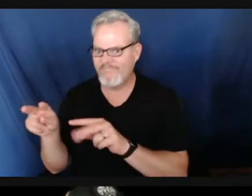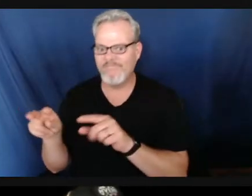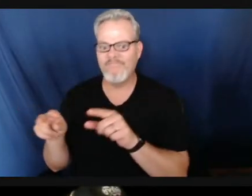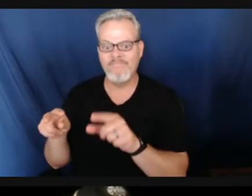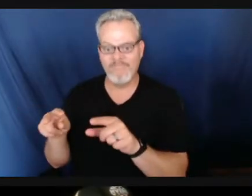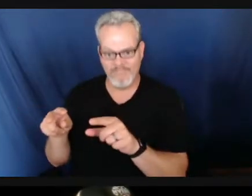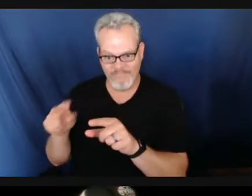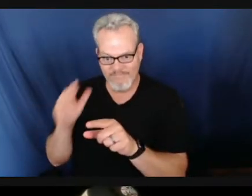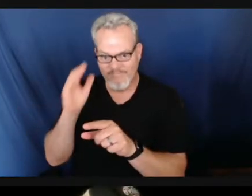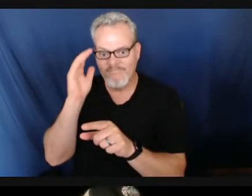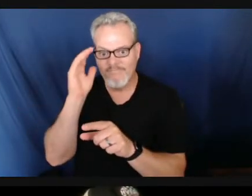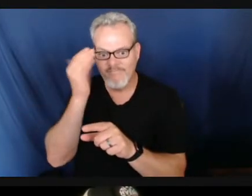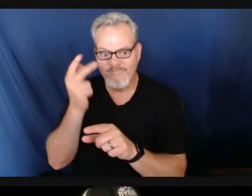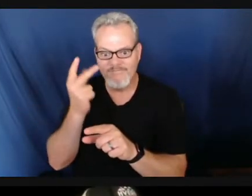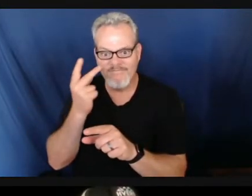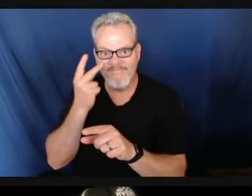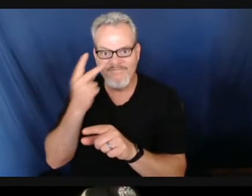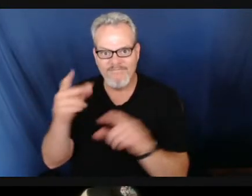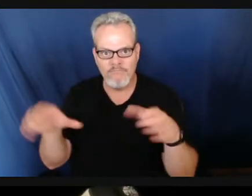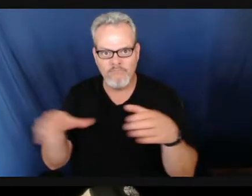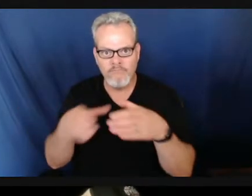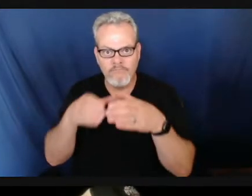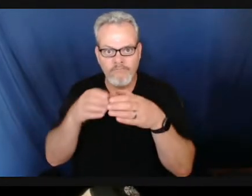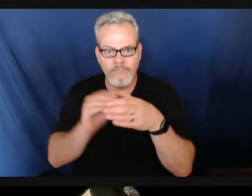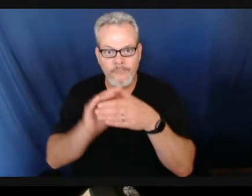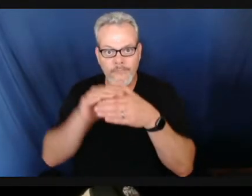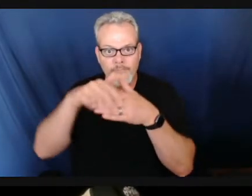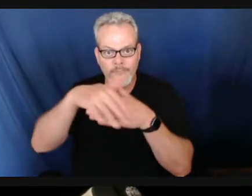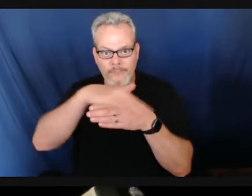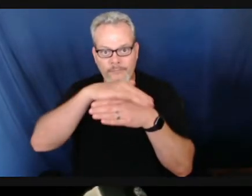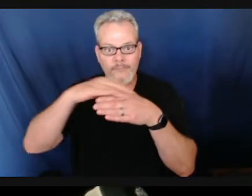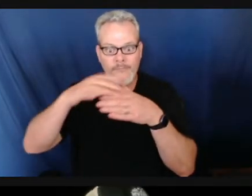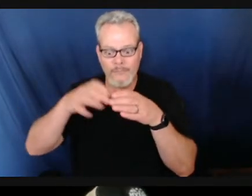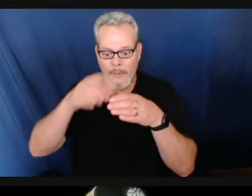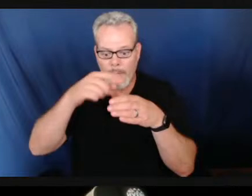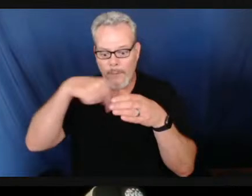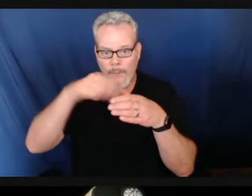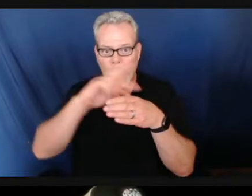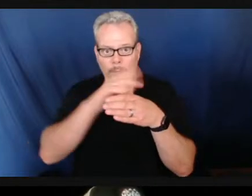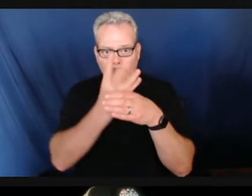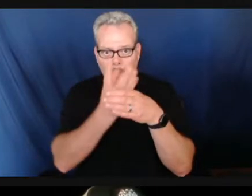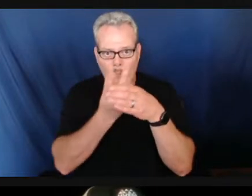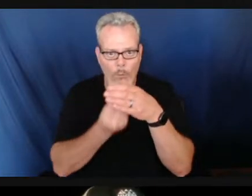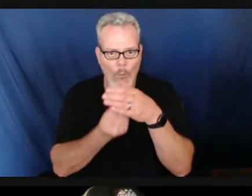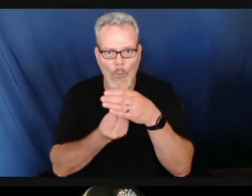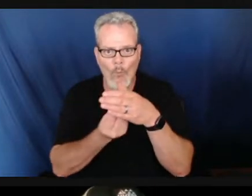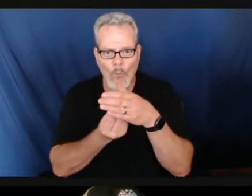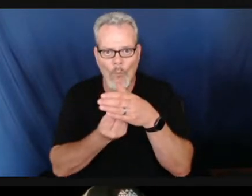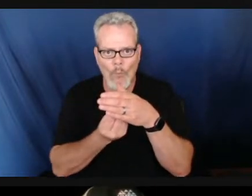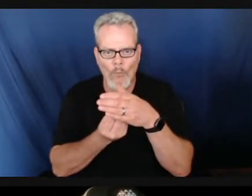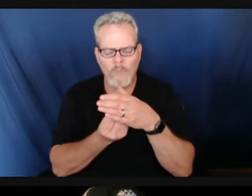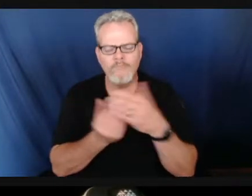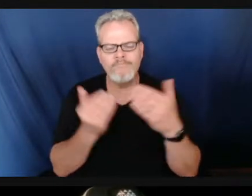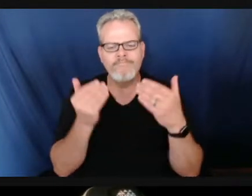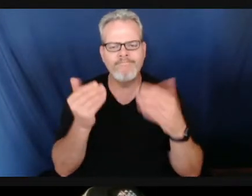it left another little veneer and layer, and now it's back down again. All right, let's go move on to our monitoring